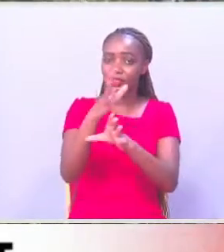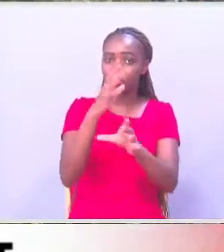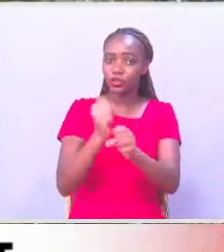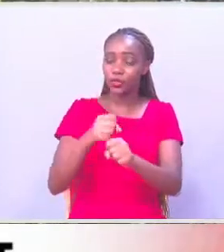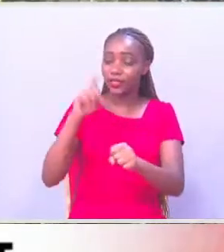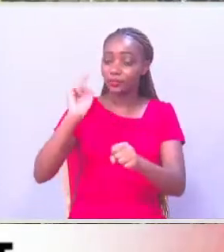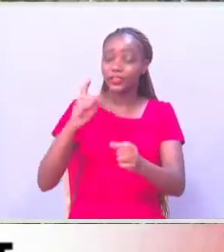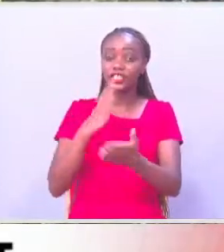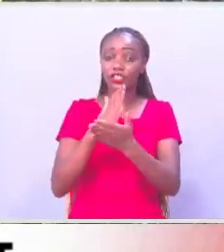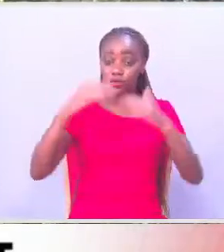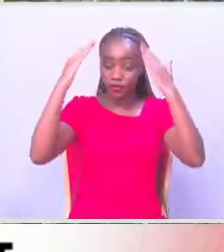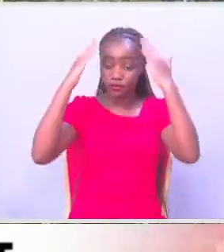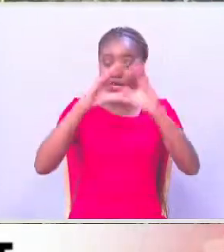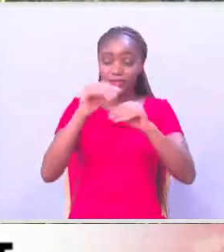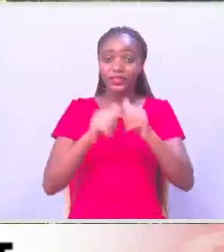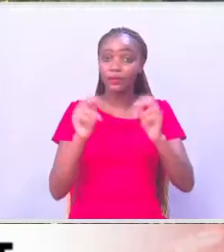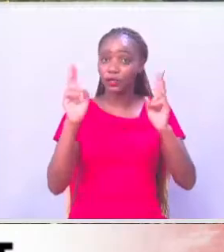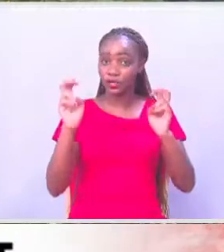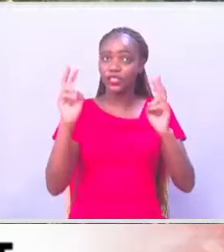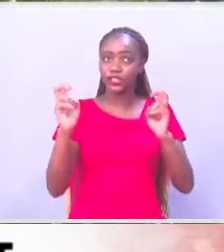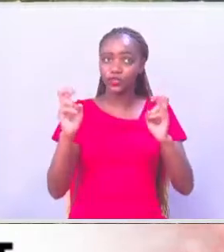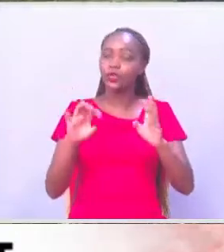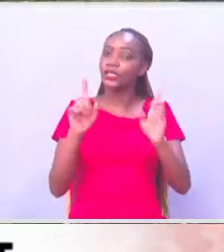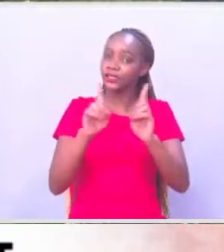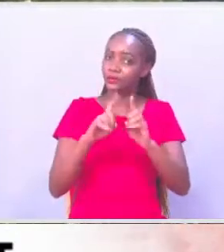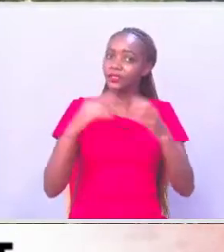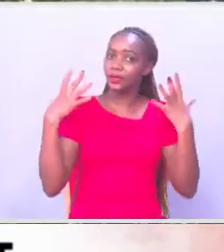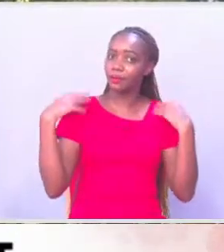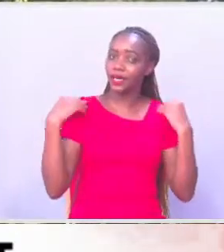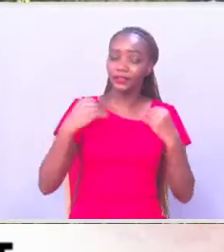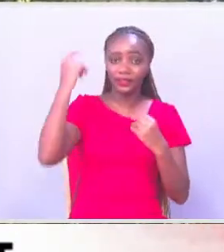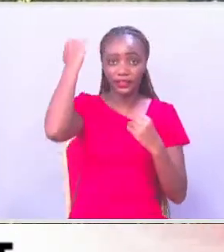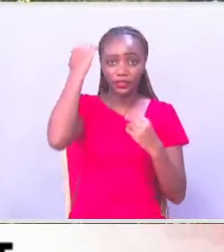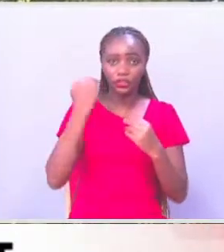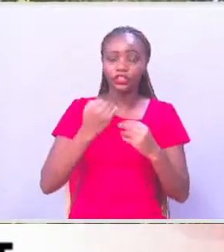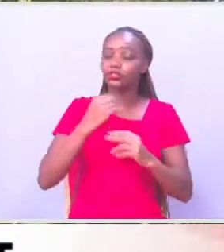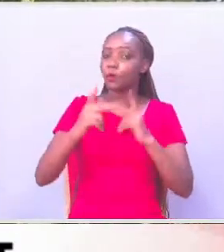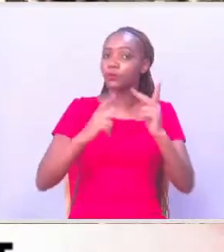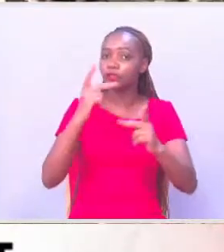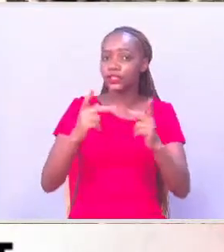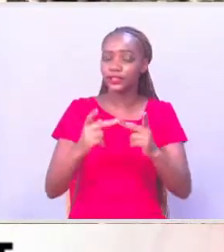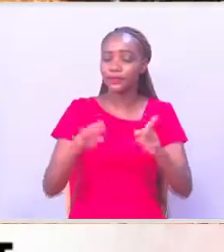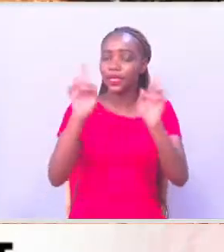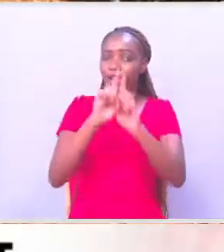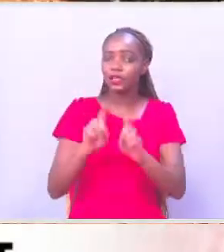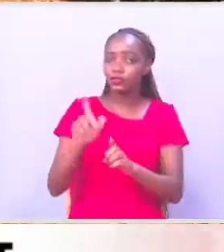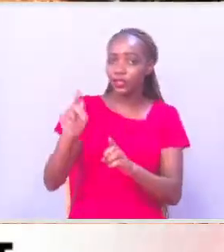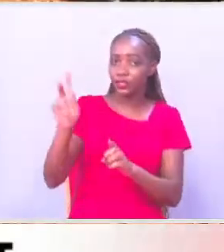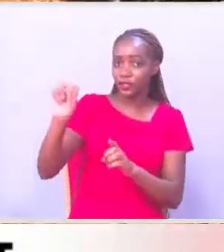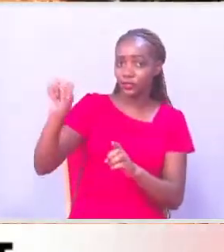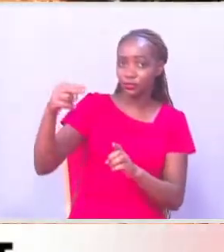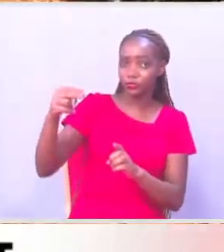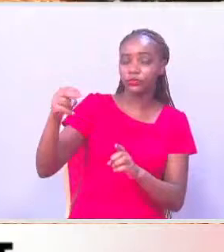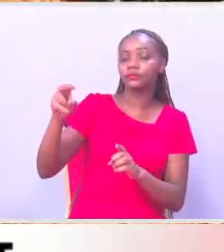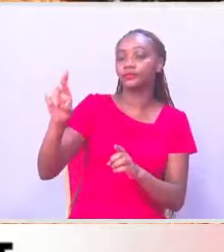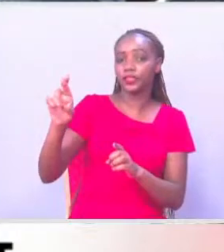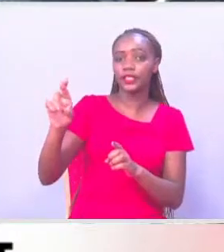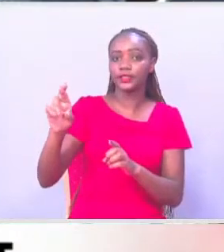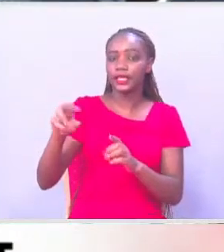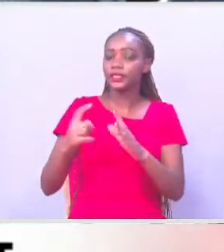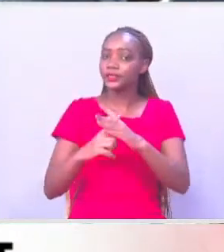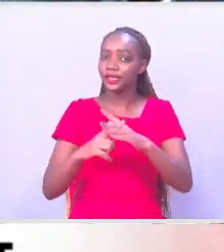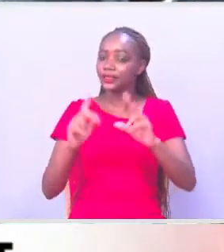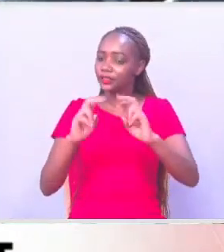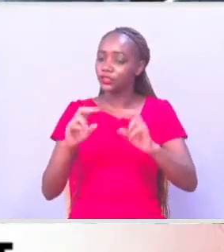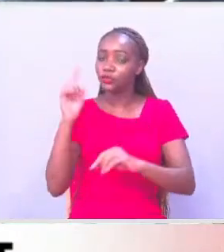in regards to the matter to expedite the judicial process, with the Kenya National Commission on Human Rights launching a probe on the matter.